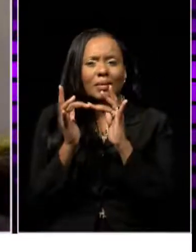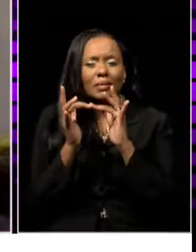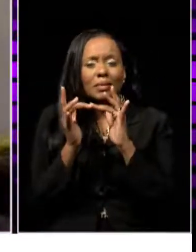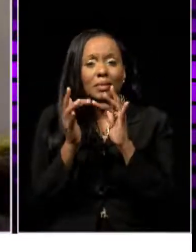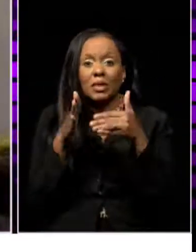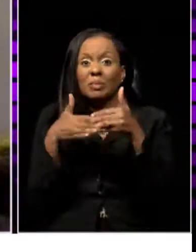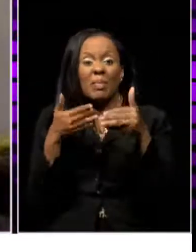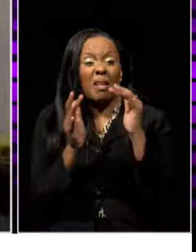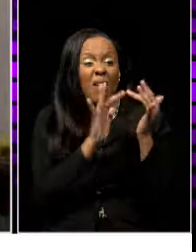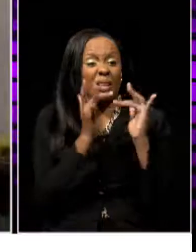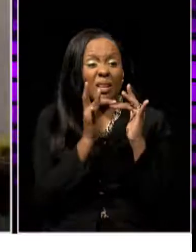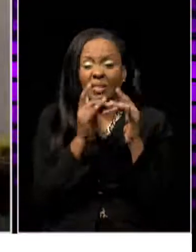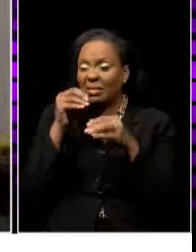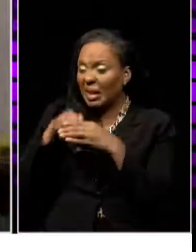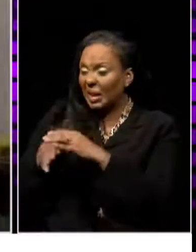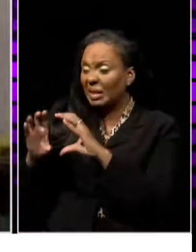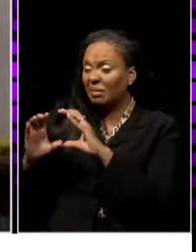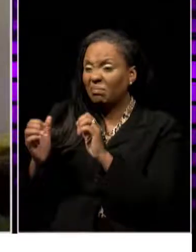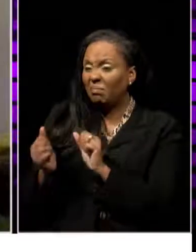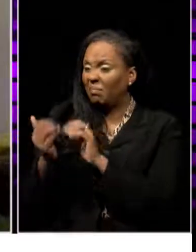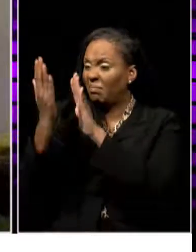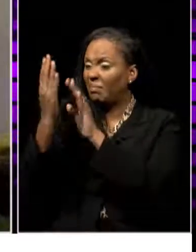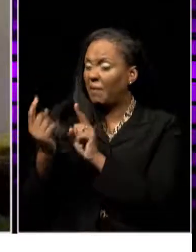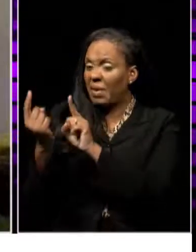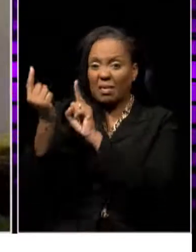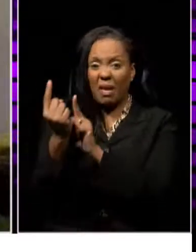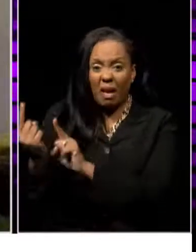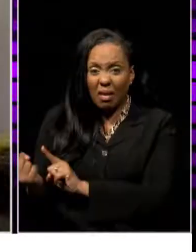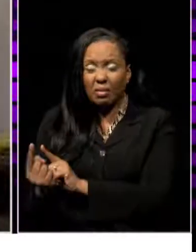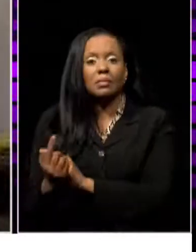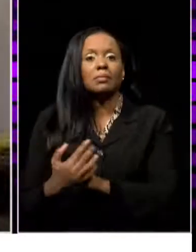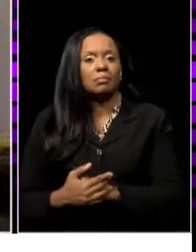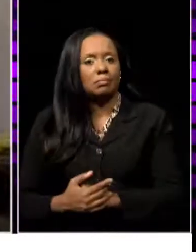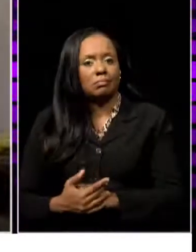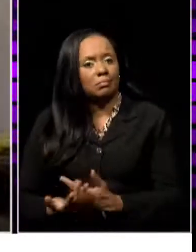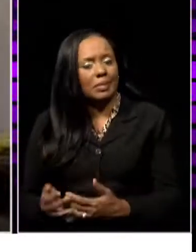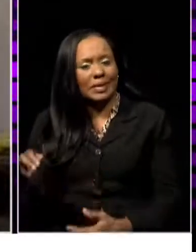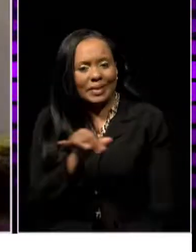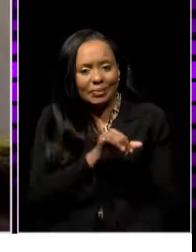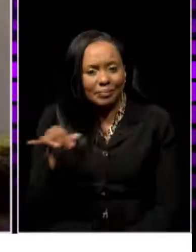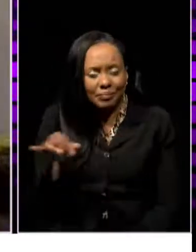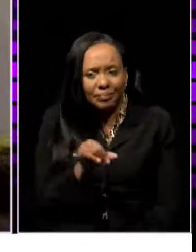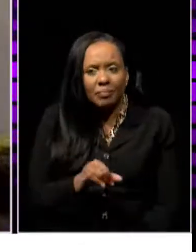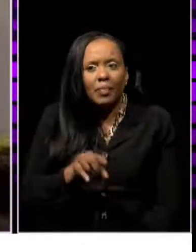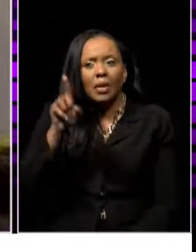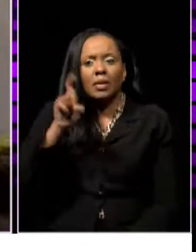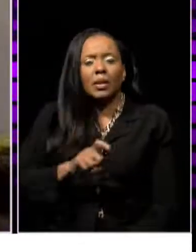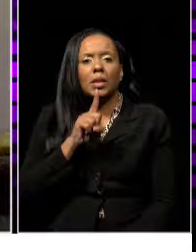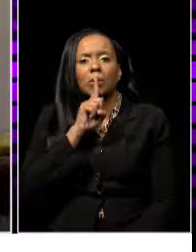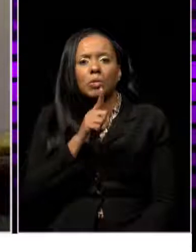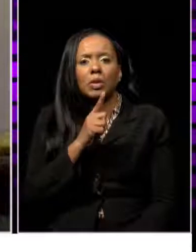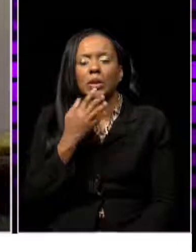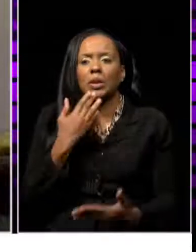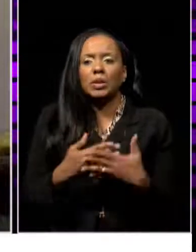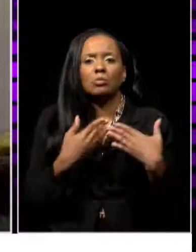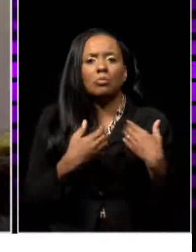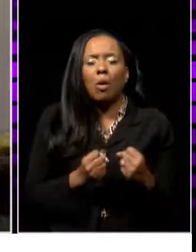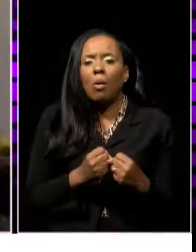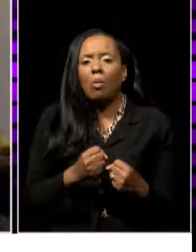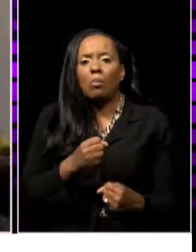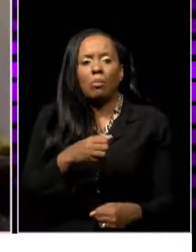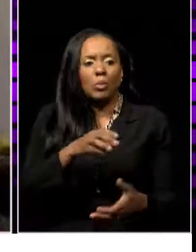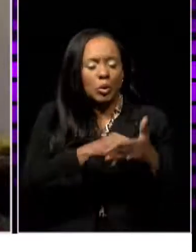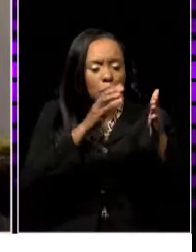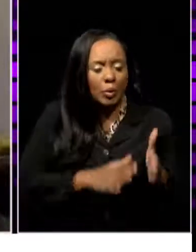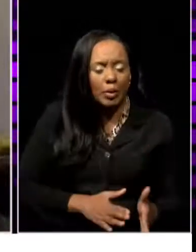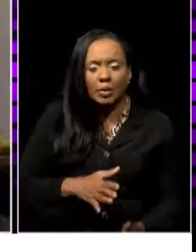Learning, the educational system cannot be successful without a powerful parent and school relationship.